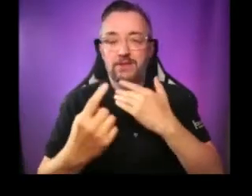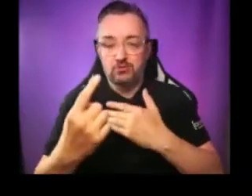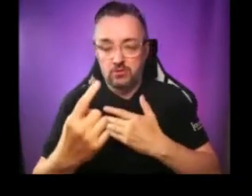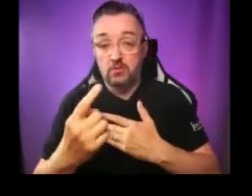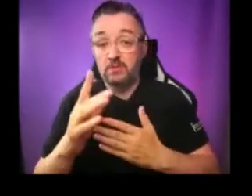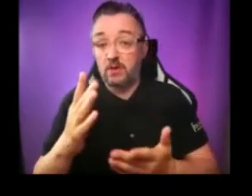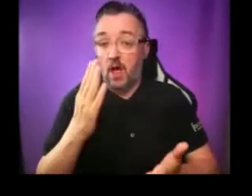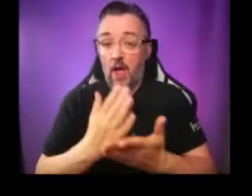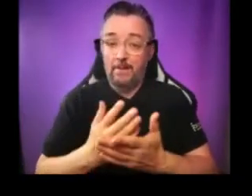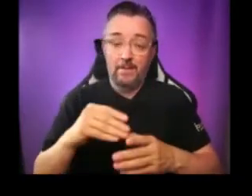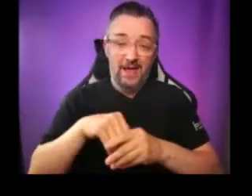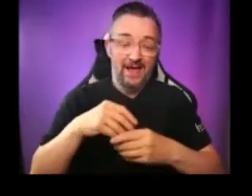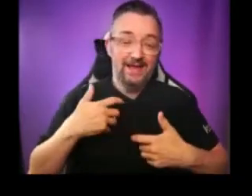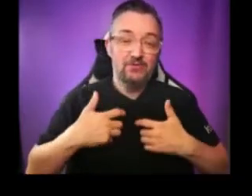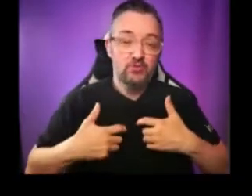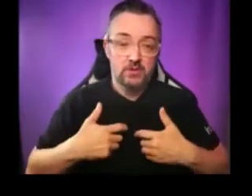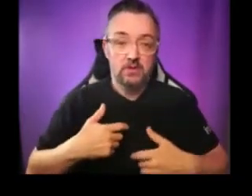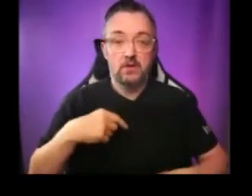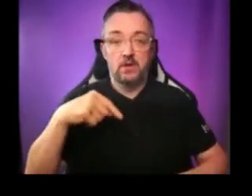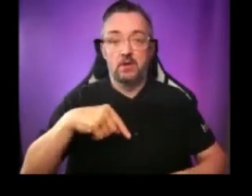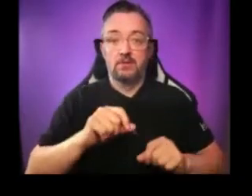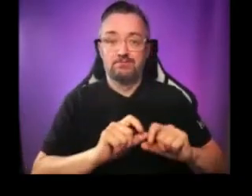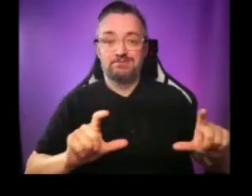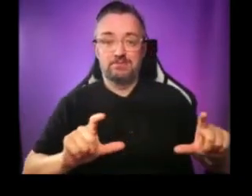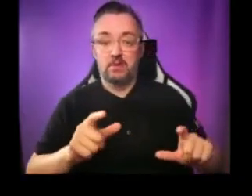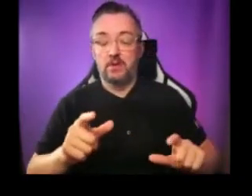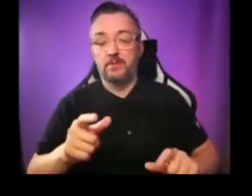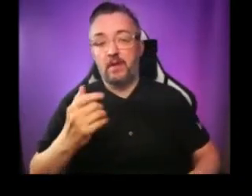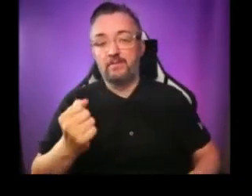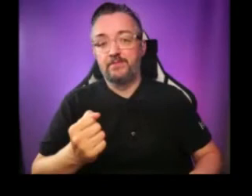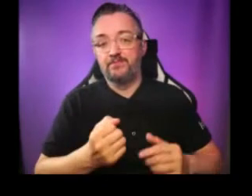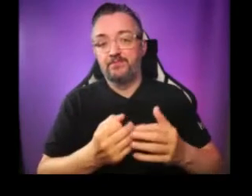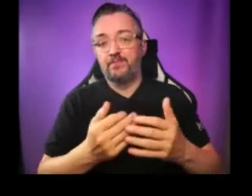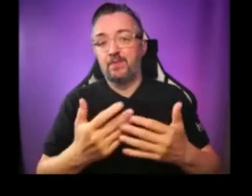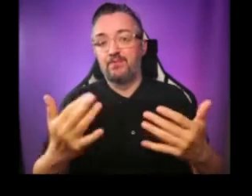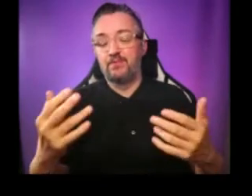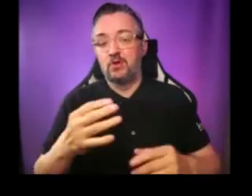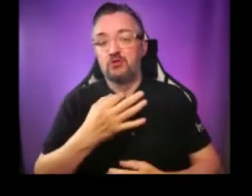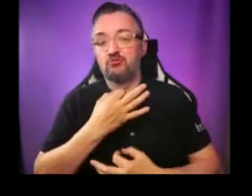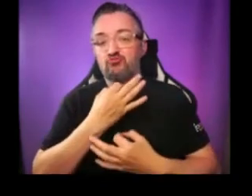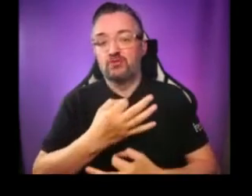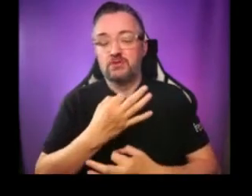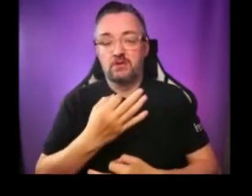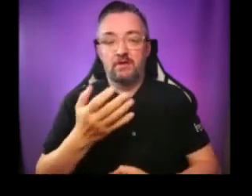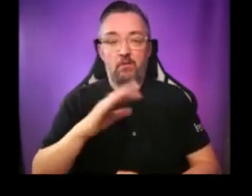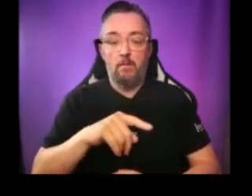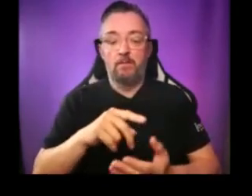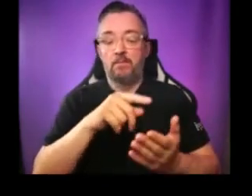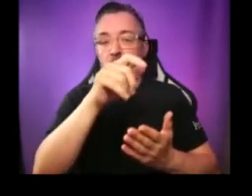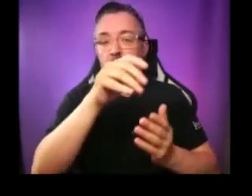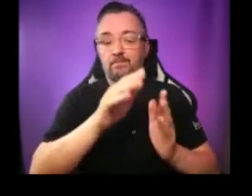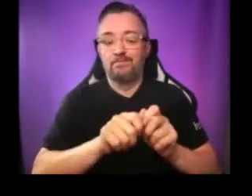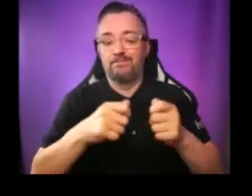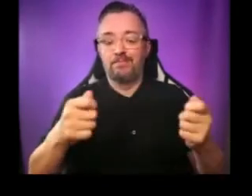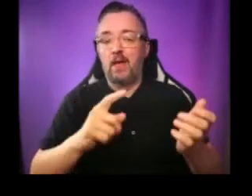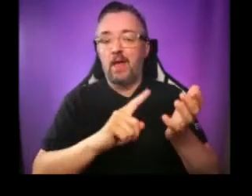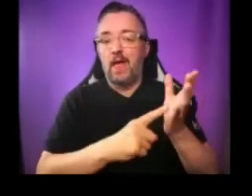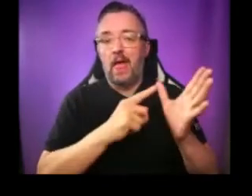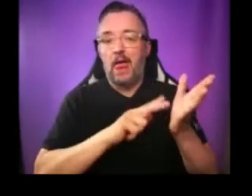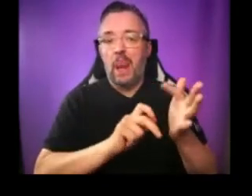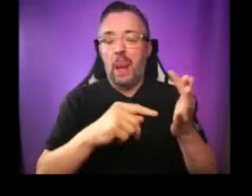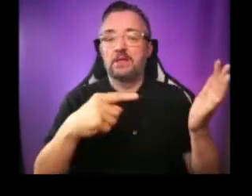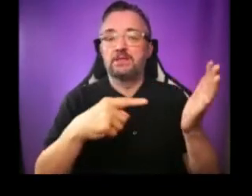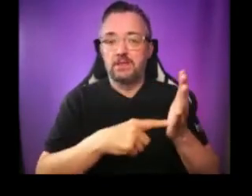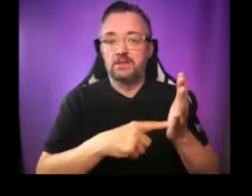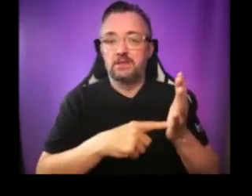interestingly, within this short excerpt, a number of the known modifiable risk factors from the Lancet Commission, for example, for dementia, those